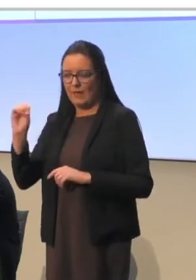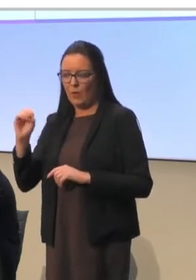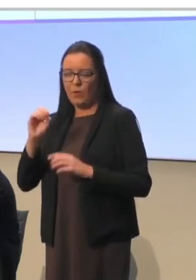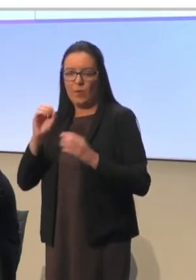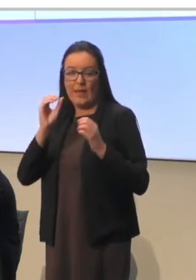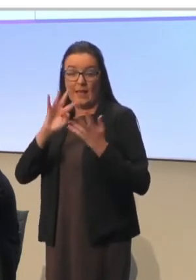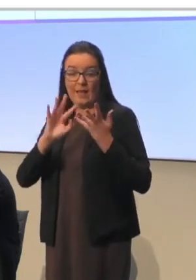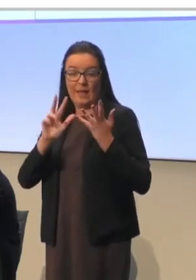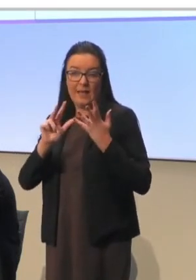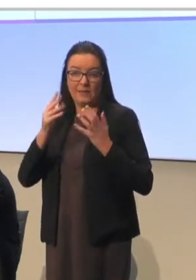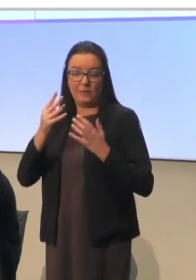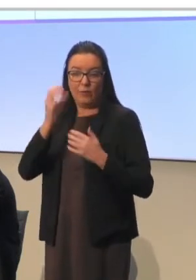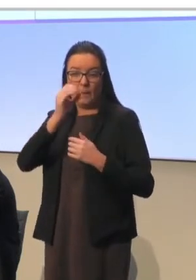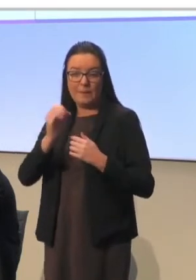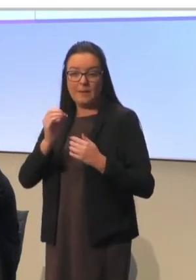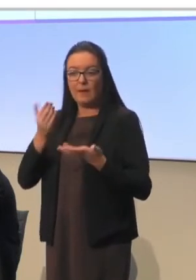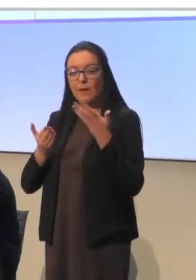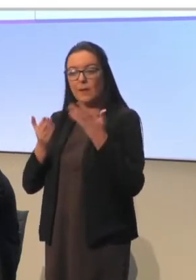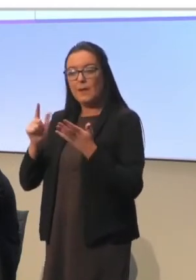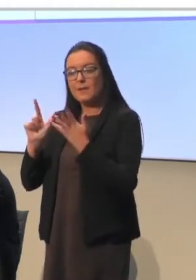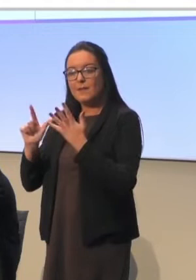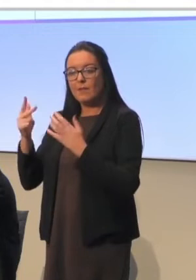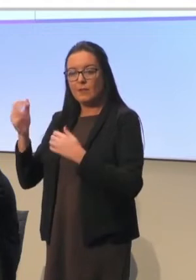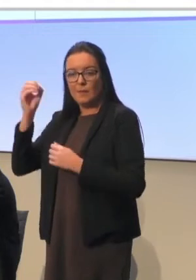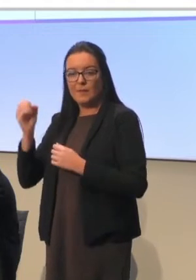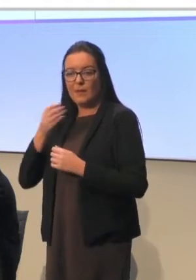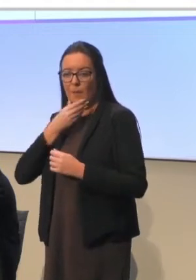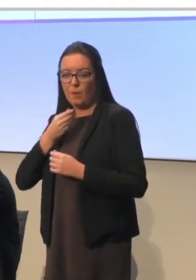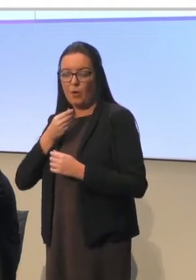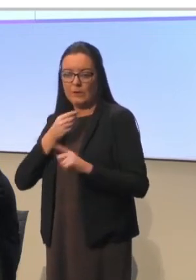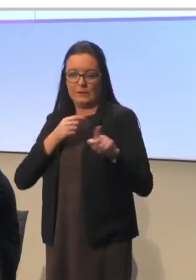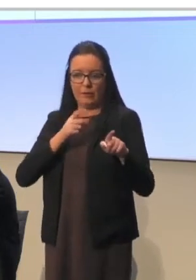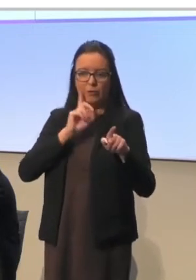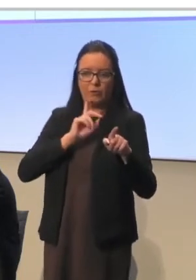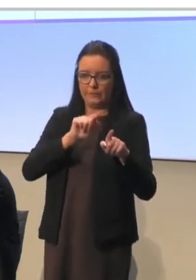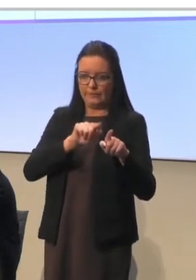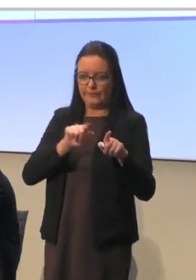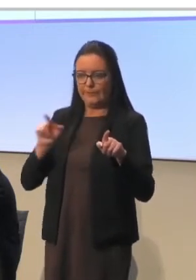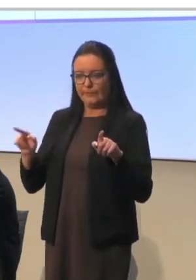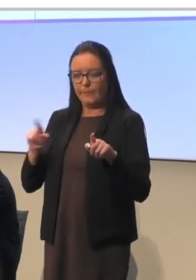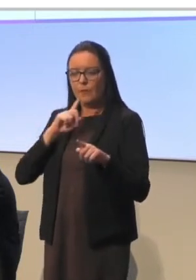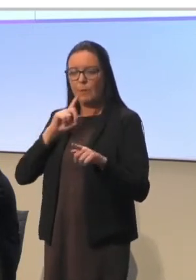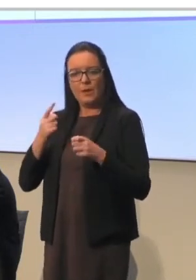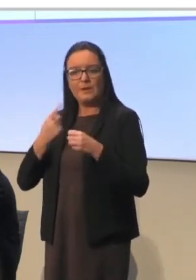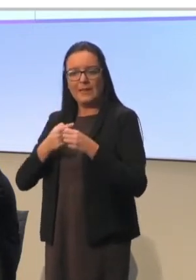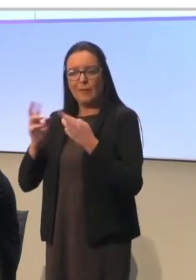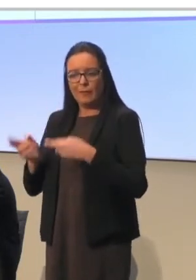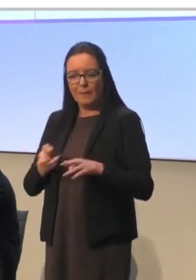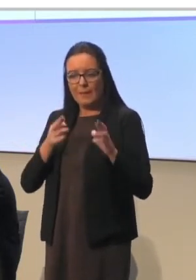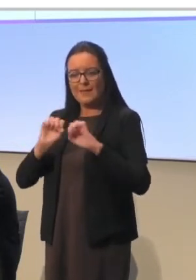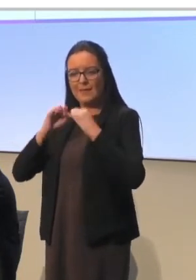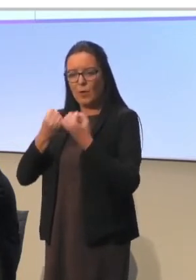of girls applying versus only 73% of boys. And again, that kind of socioeconomic background difference,